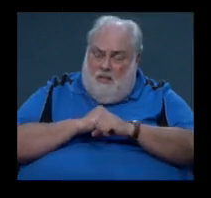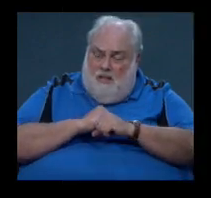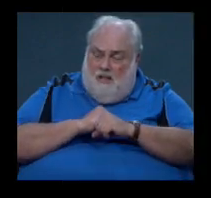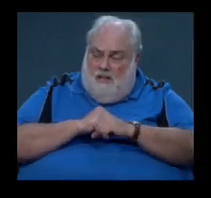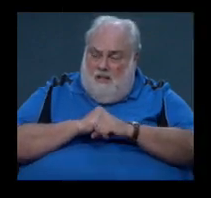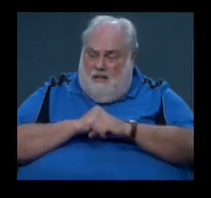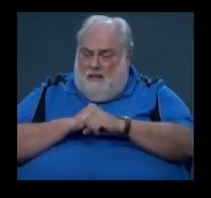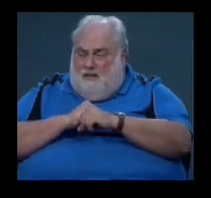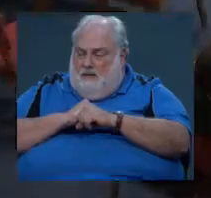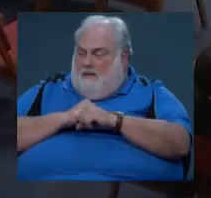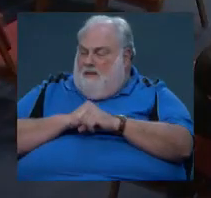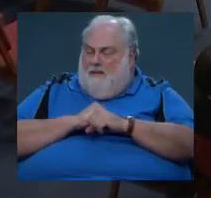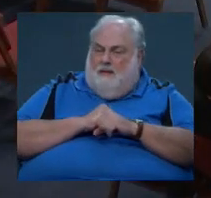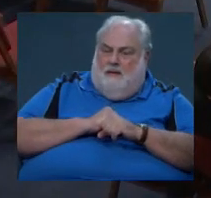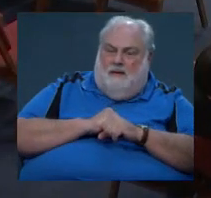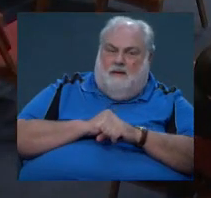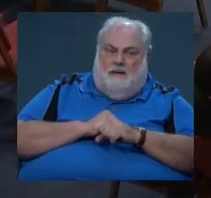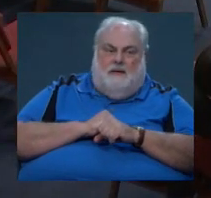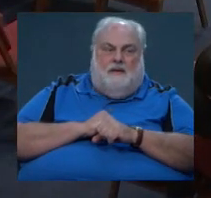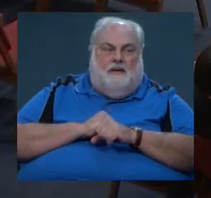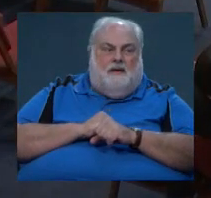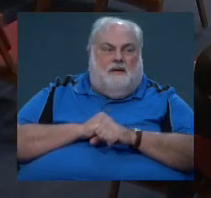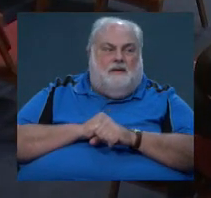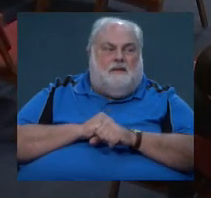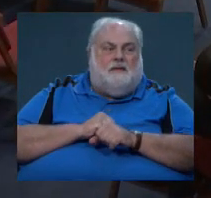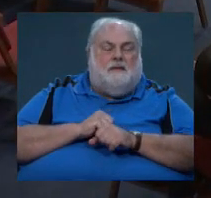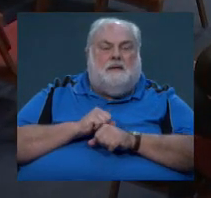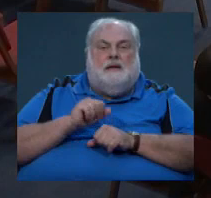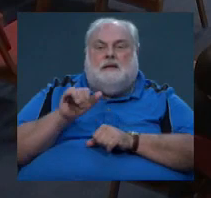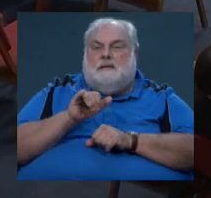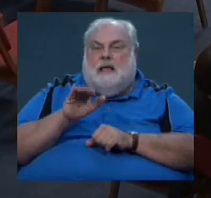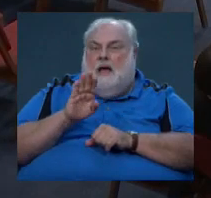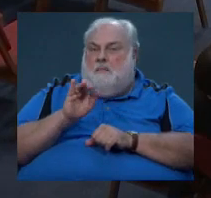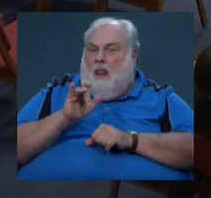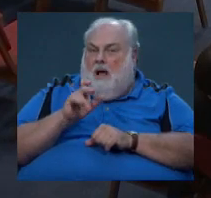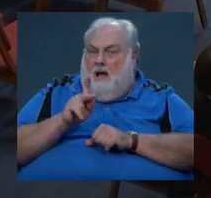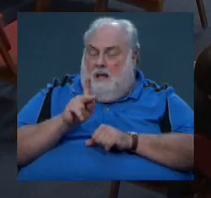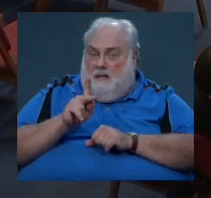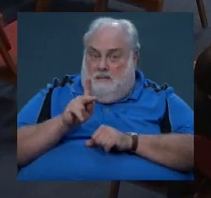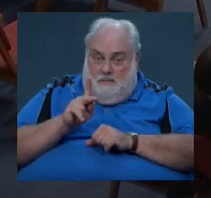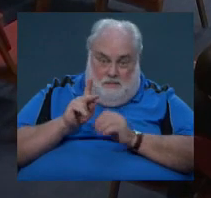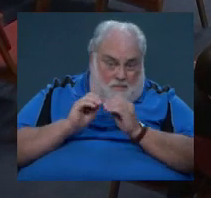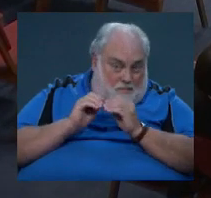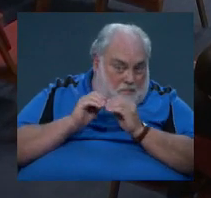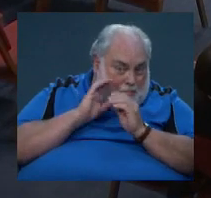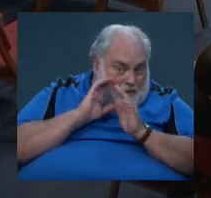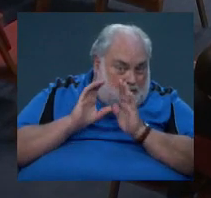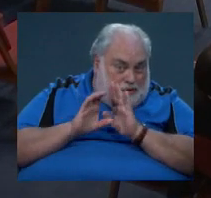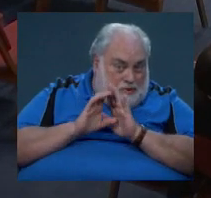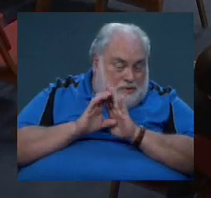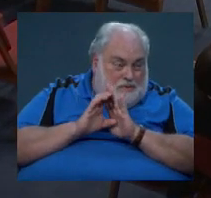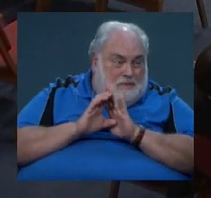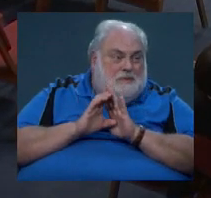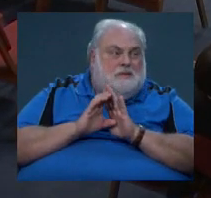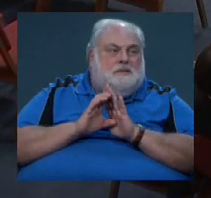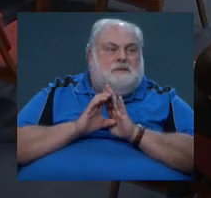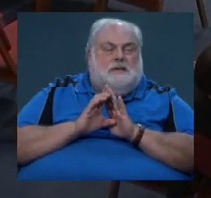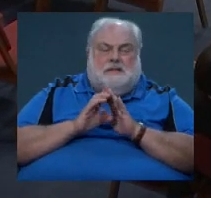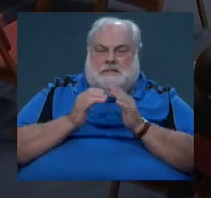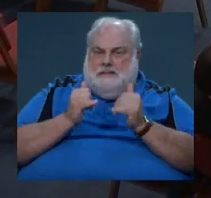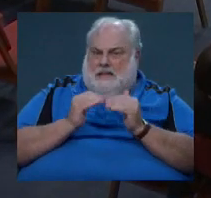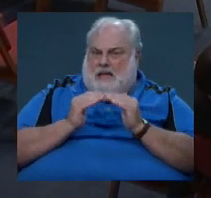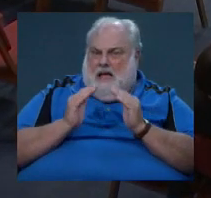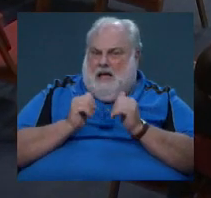Those are the 3 Hondas in front of it. That's on 4th Street, same block. Do we have more pictures? That's still the house with the